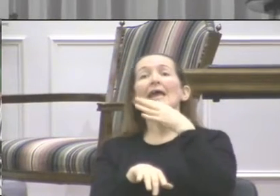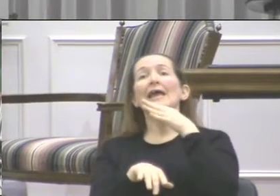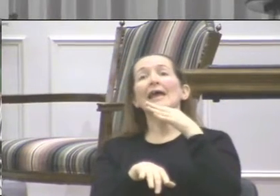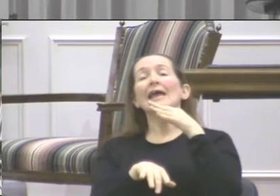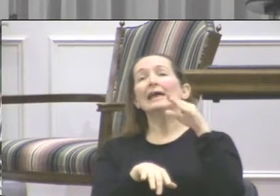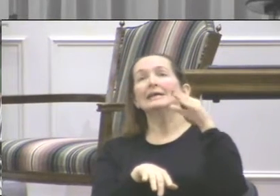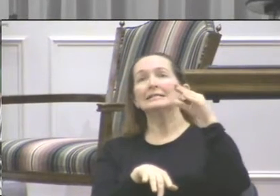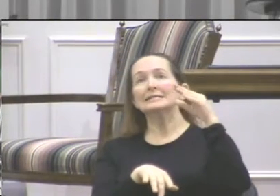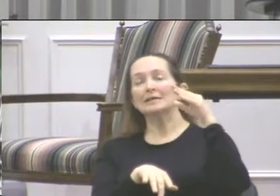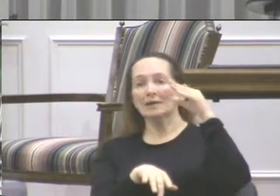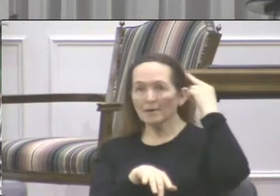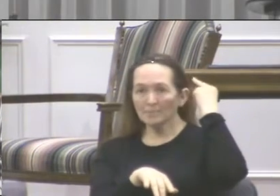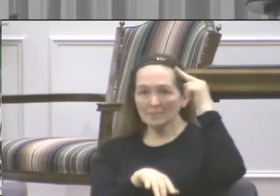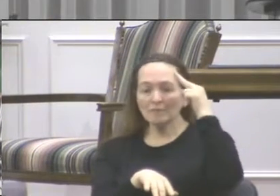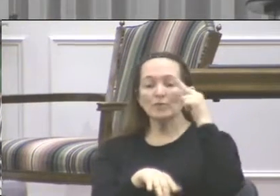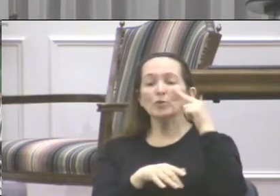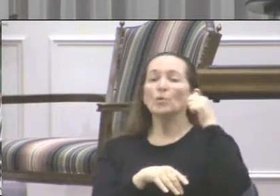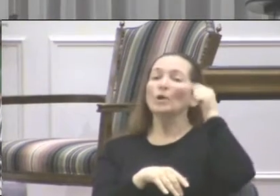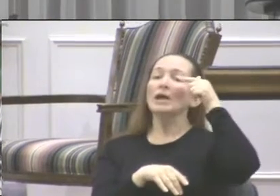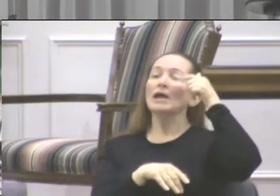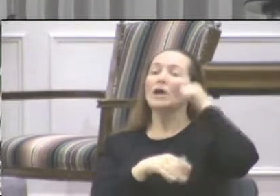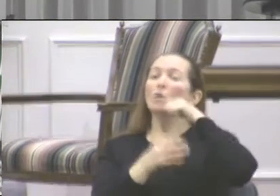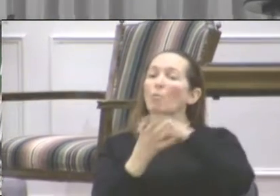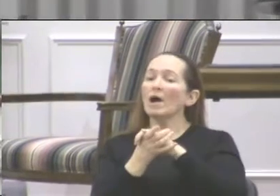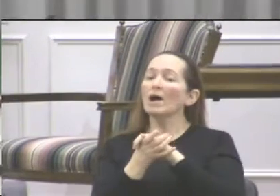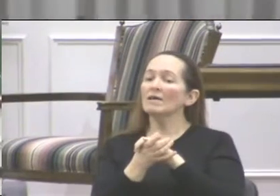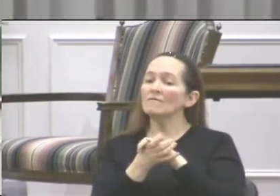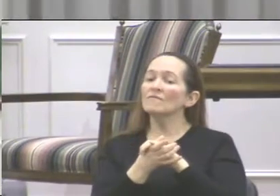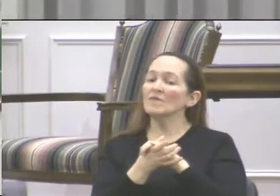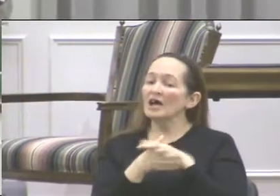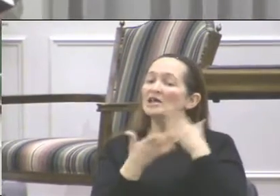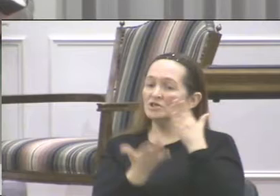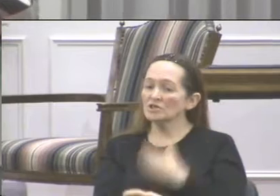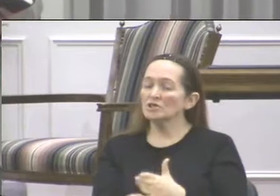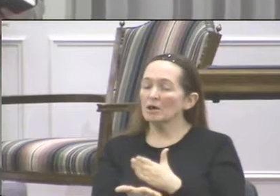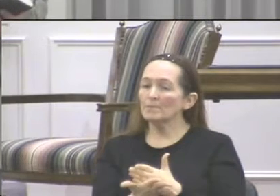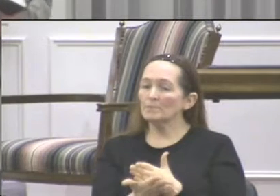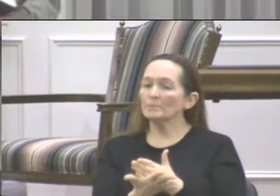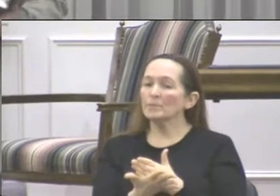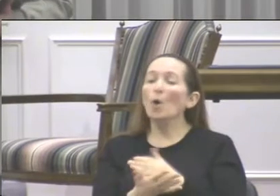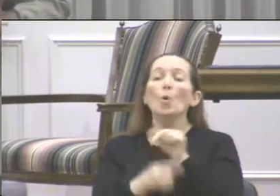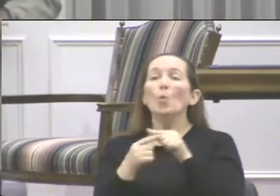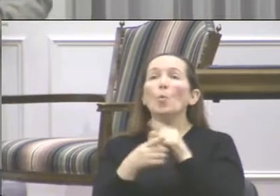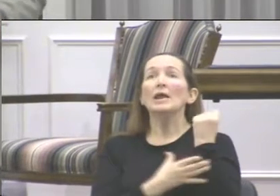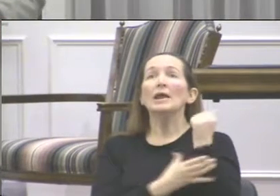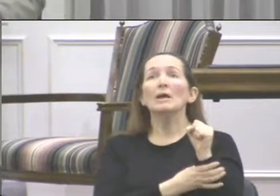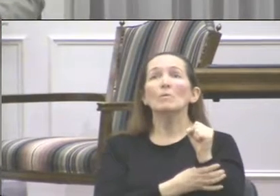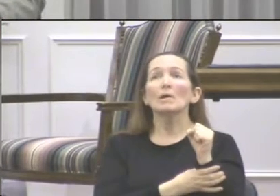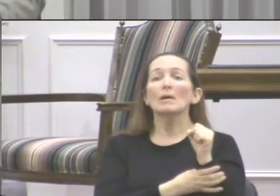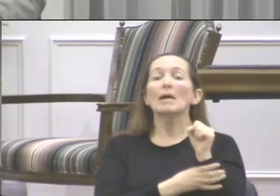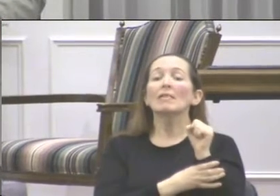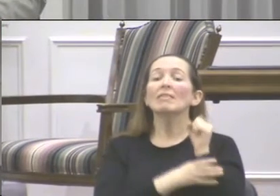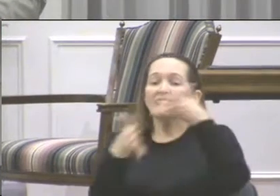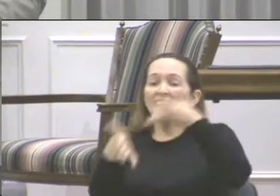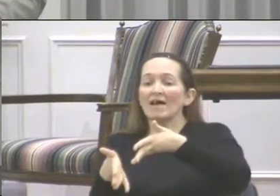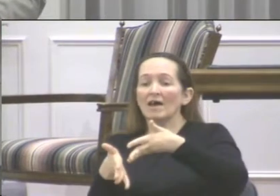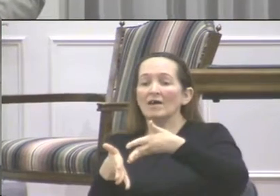settled. It says, leave your relatives. When Abraham left Haran, he didn't leave anybody